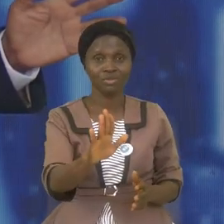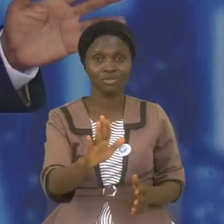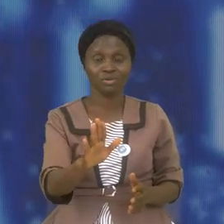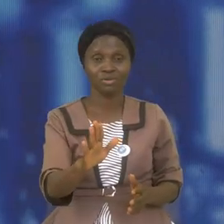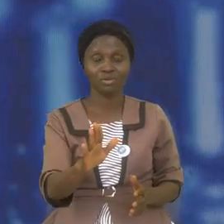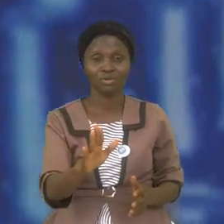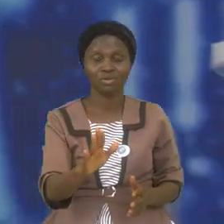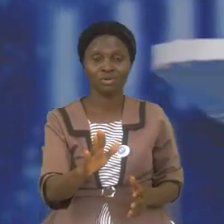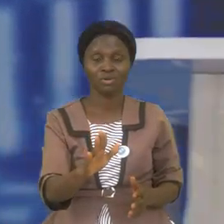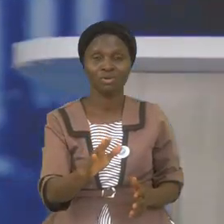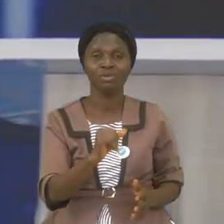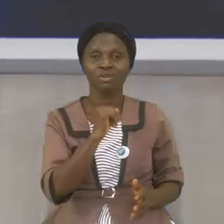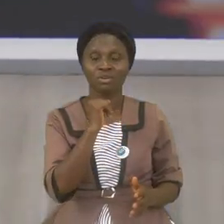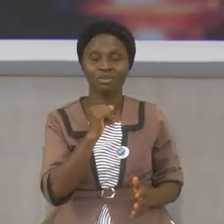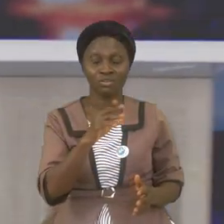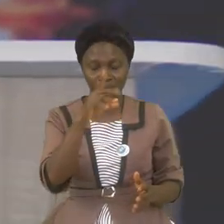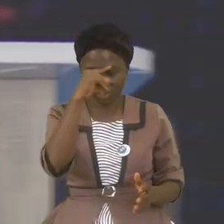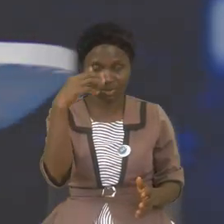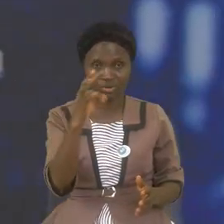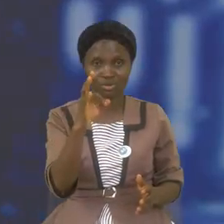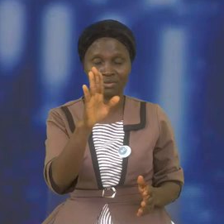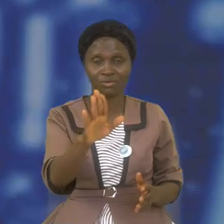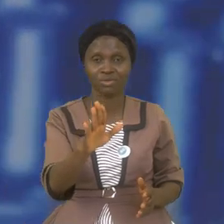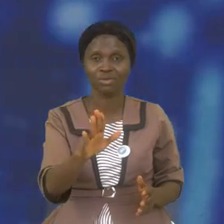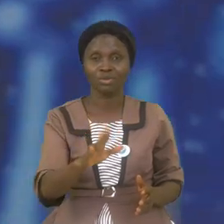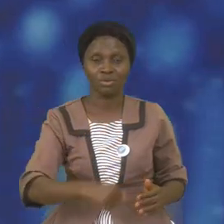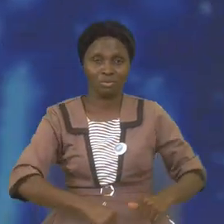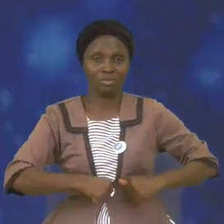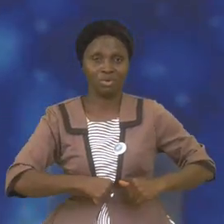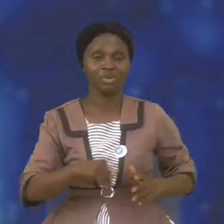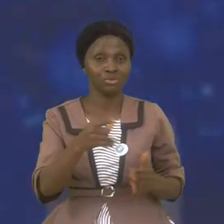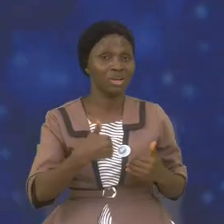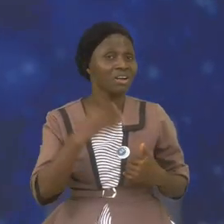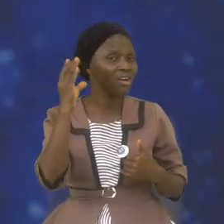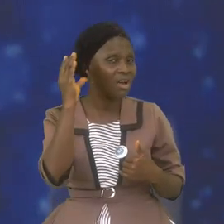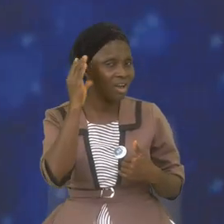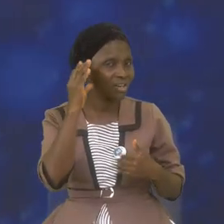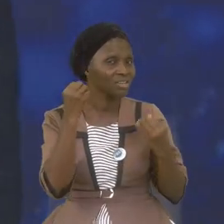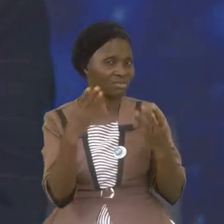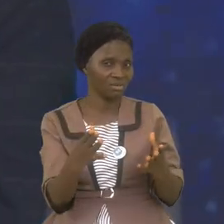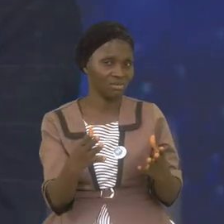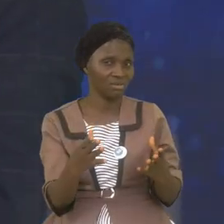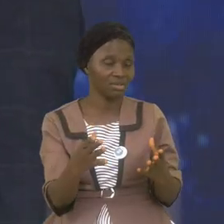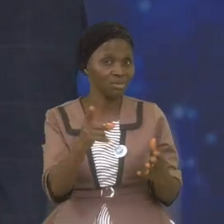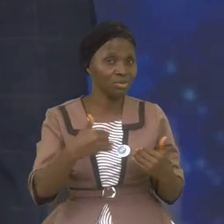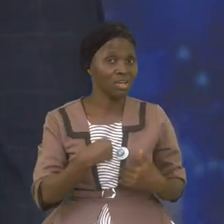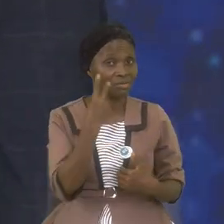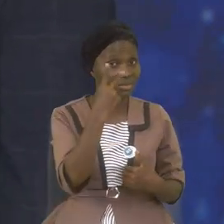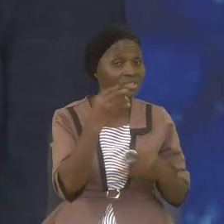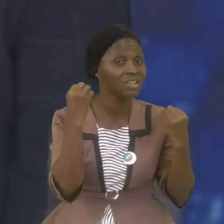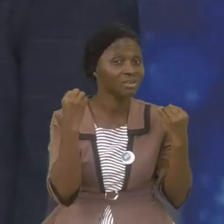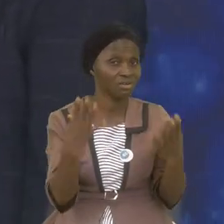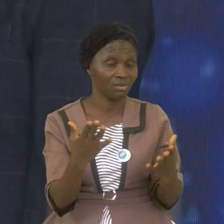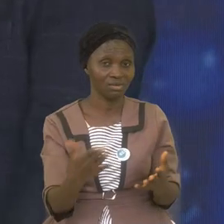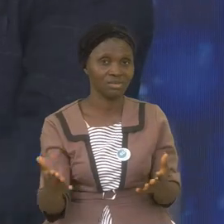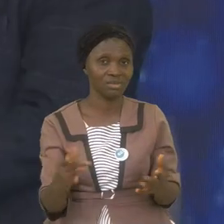incorrigibility, you've seen a lot, you've heard a lot, you will not say you're totally ignorant to